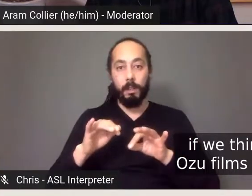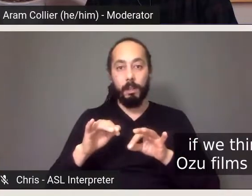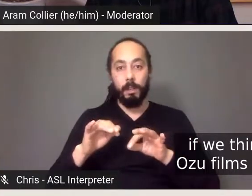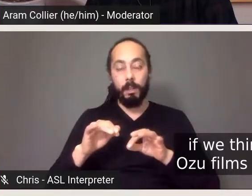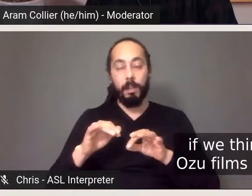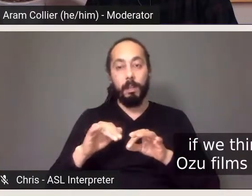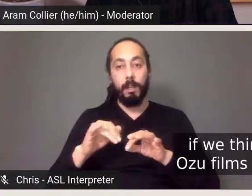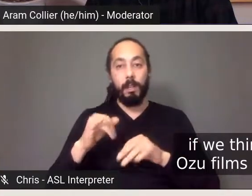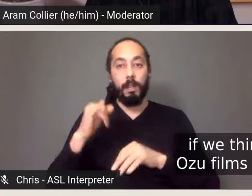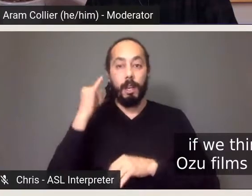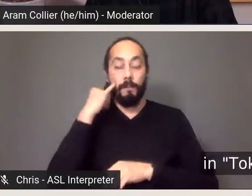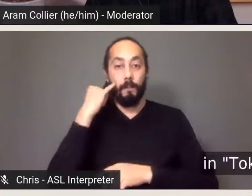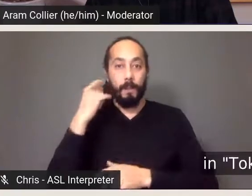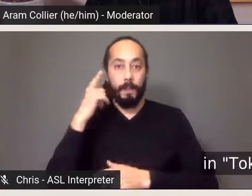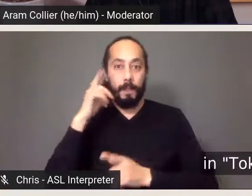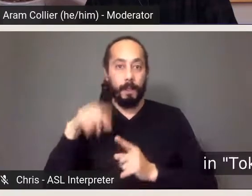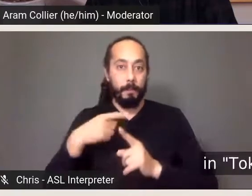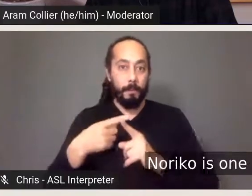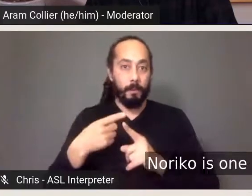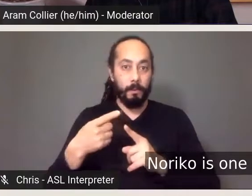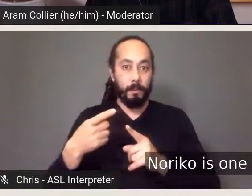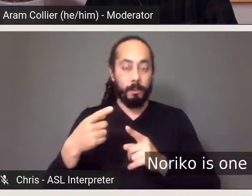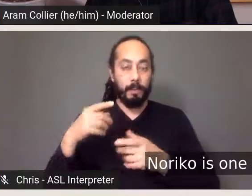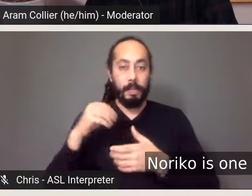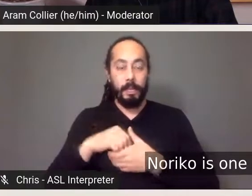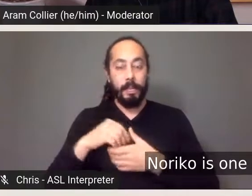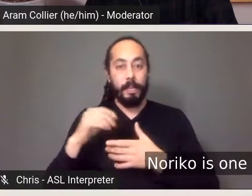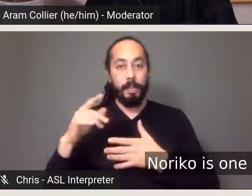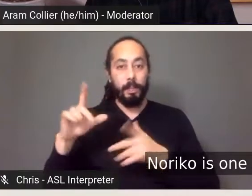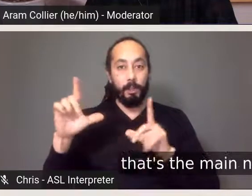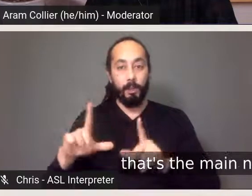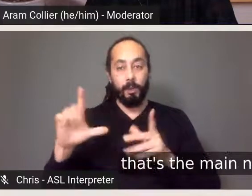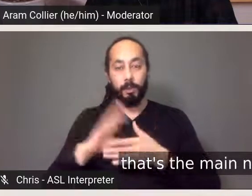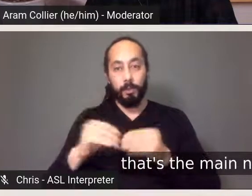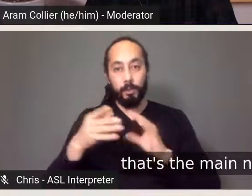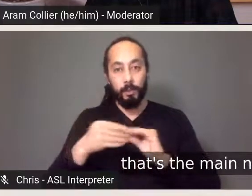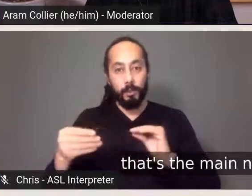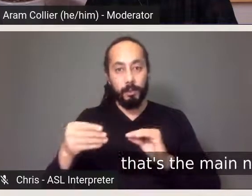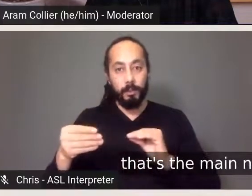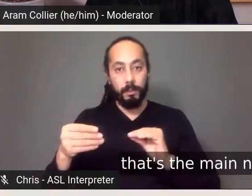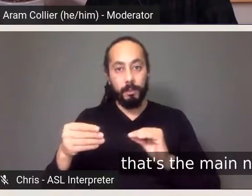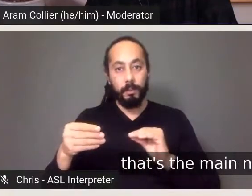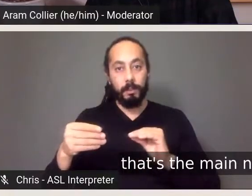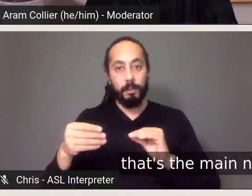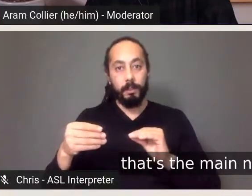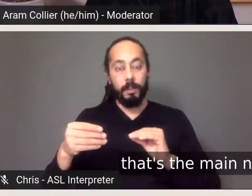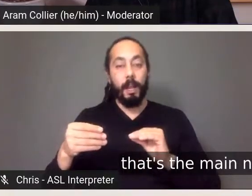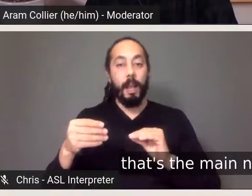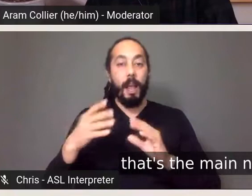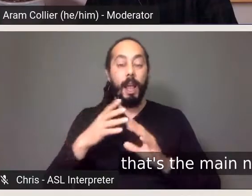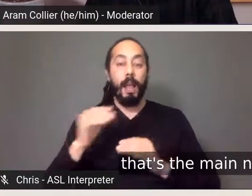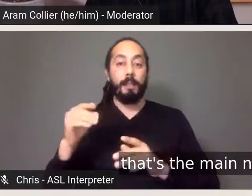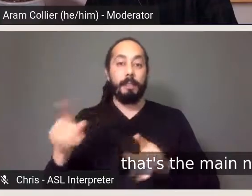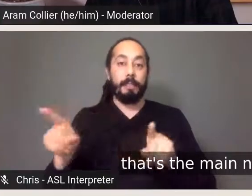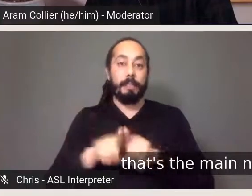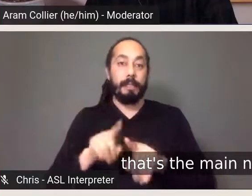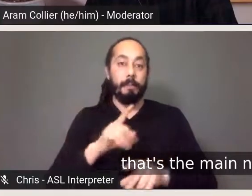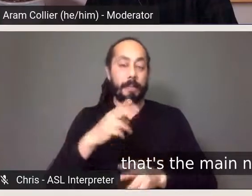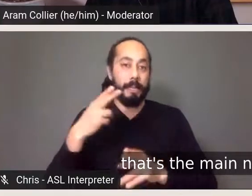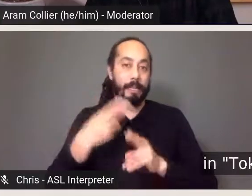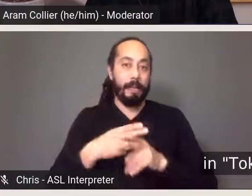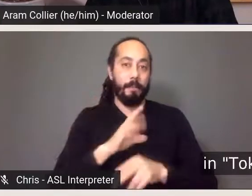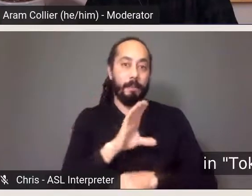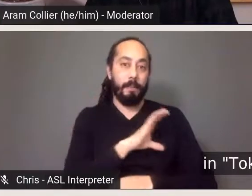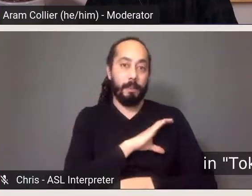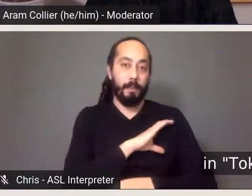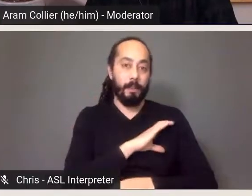films and Onomichi in Tokyo Story. Noriko is the character, the same name of the character Tetsuko Hara played